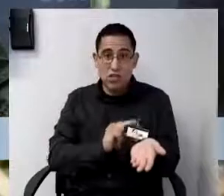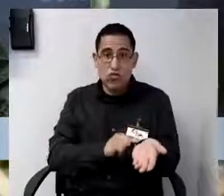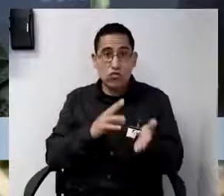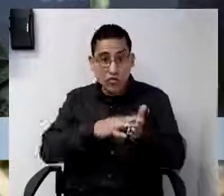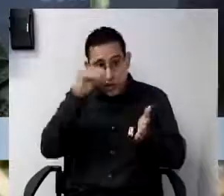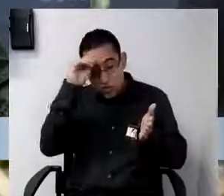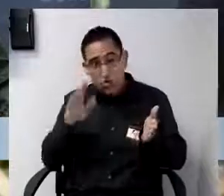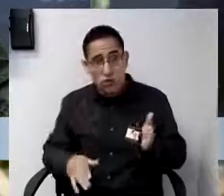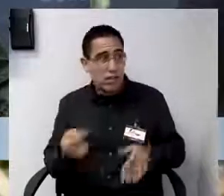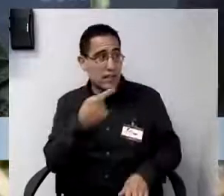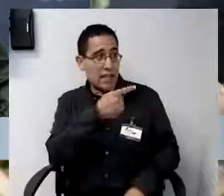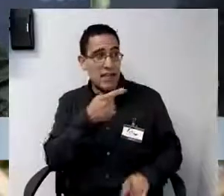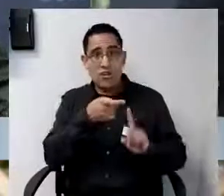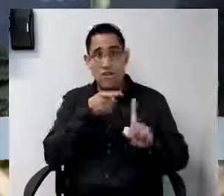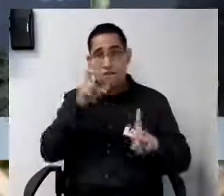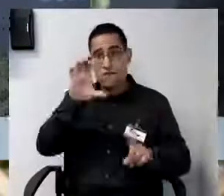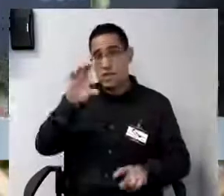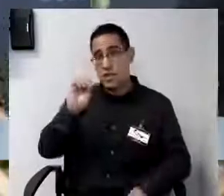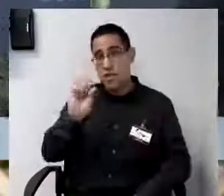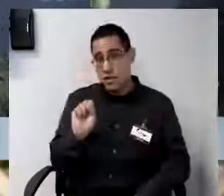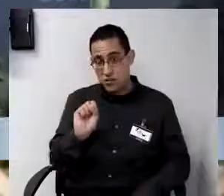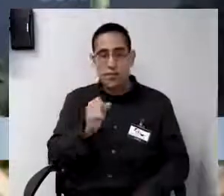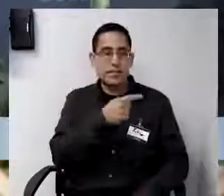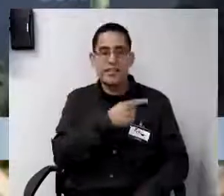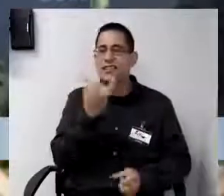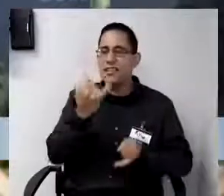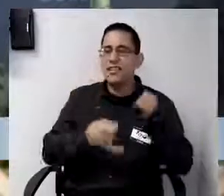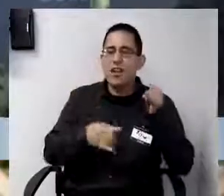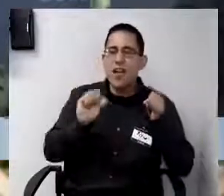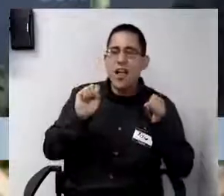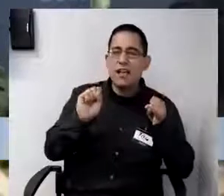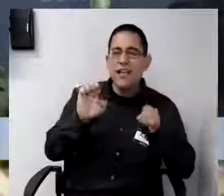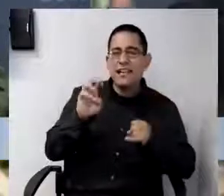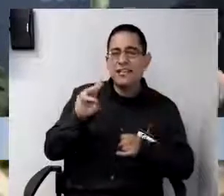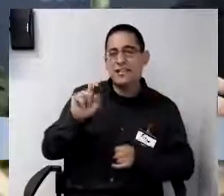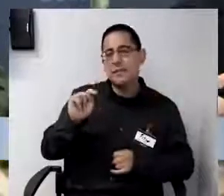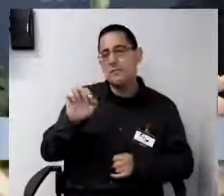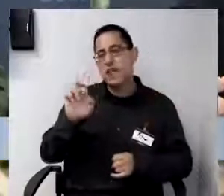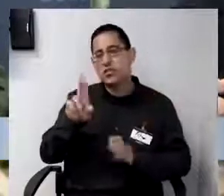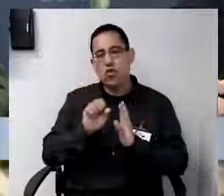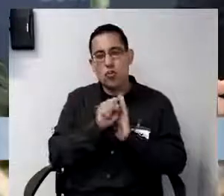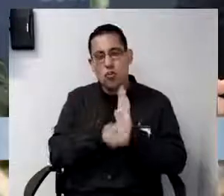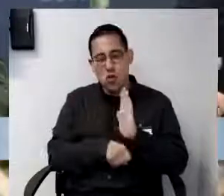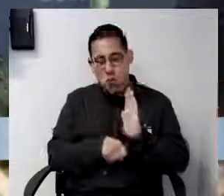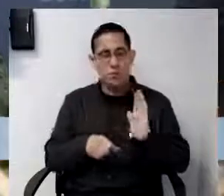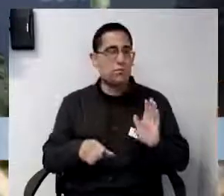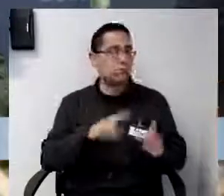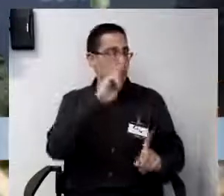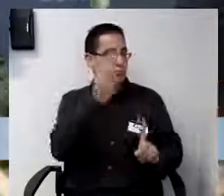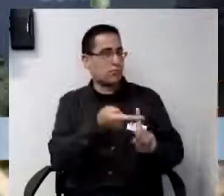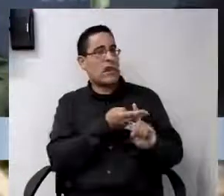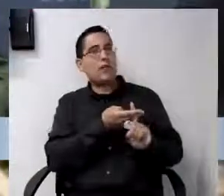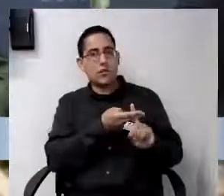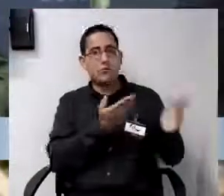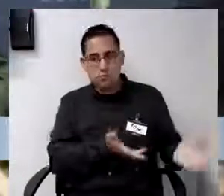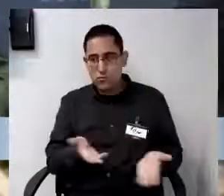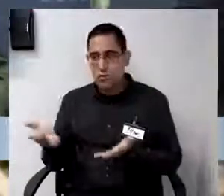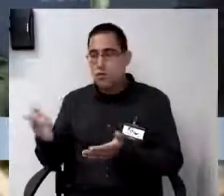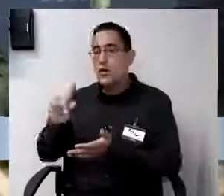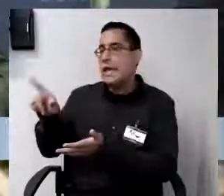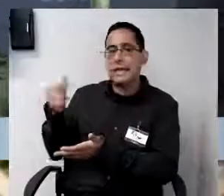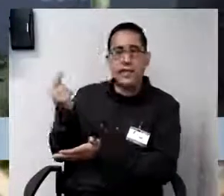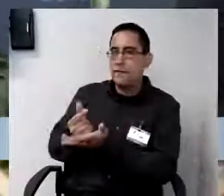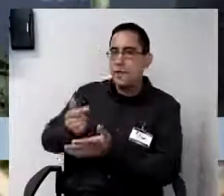at COS that were, say, in their last semester, and we've hired them. They haven't graduated yet from